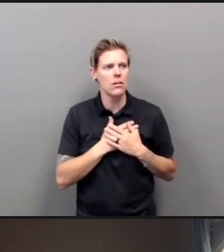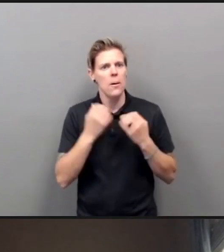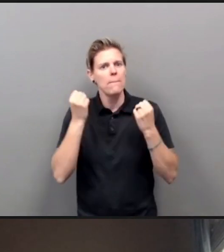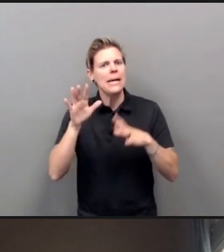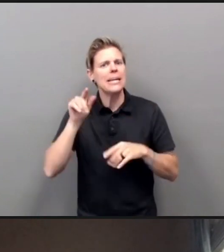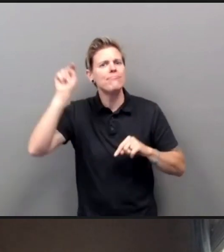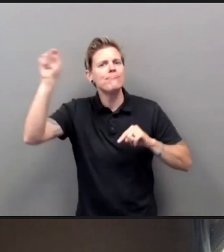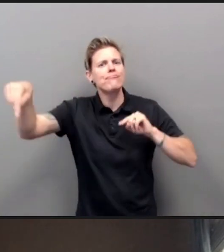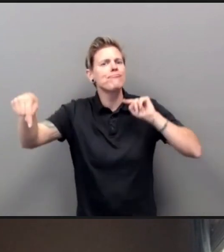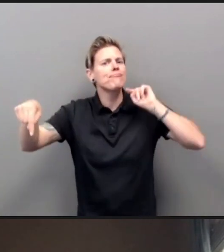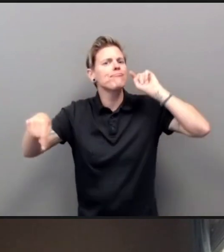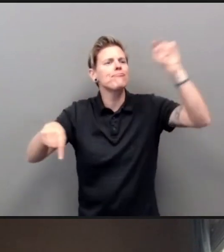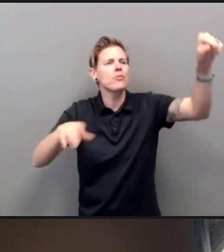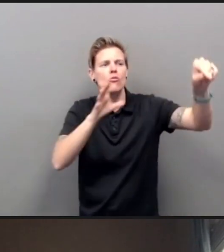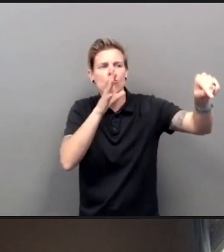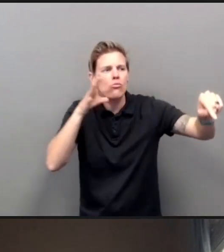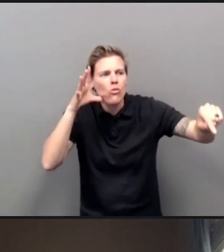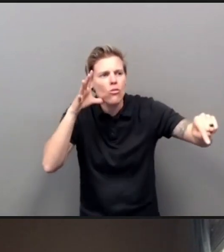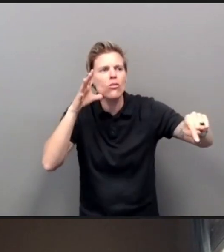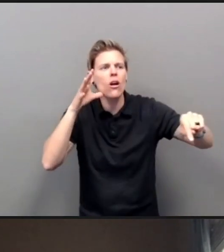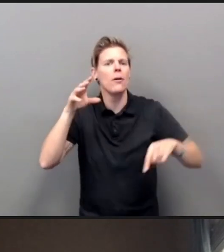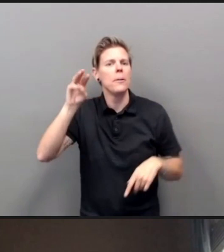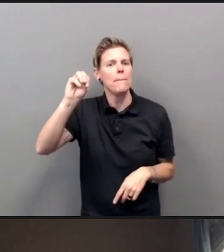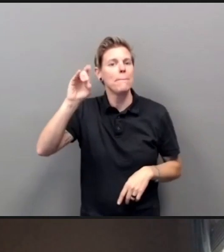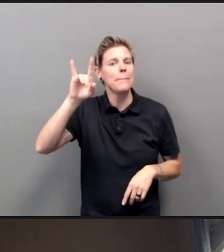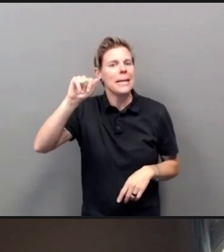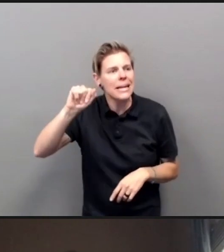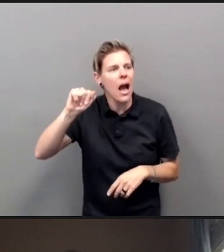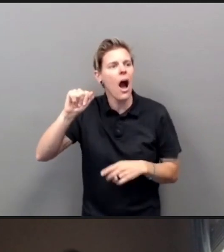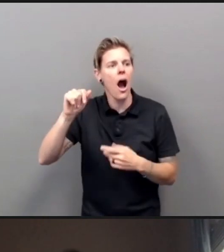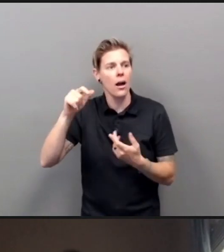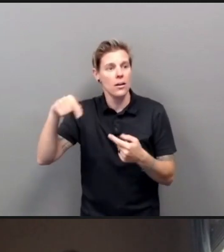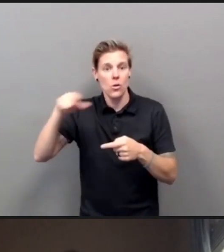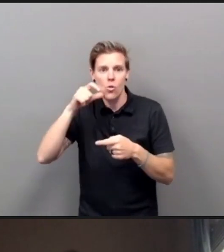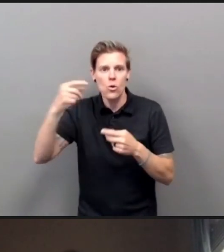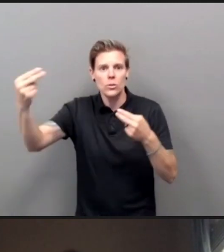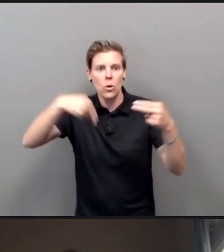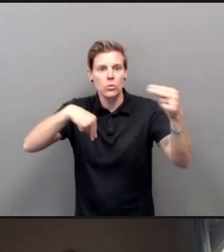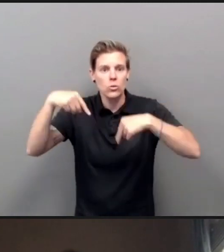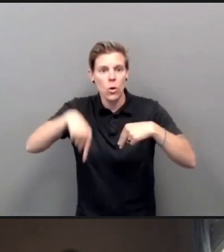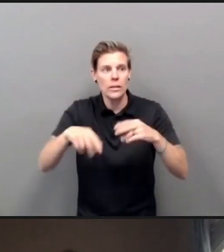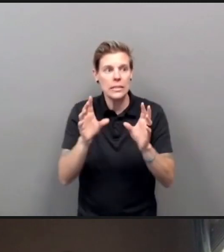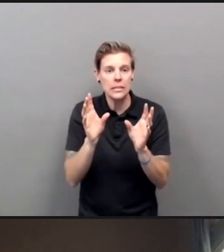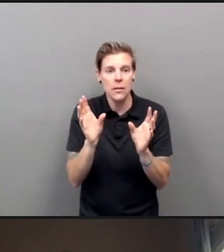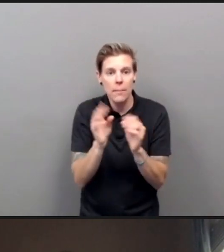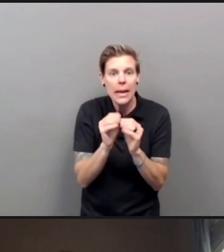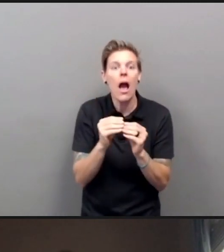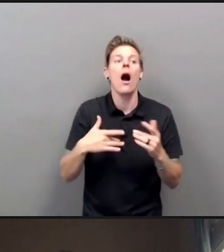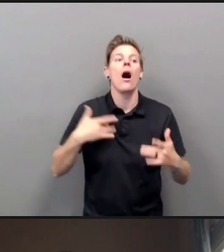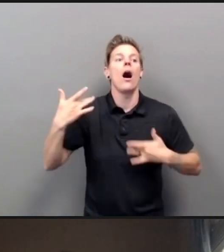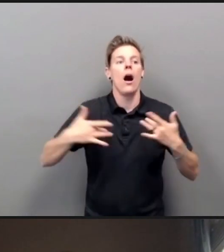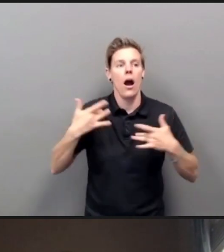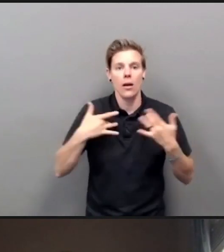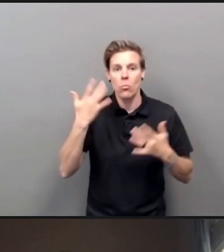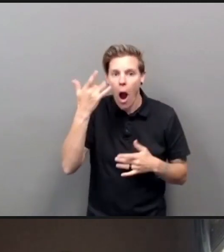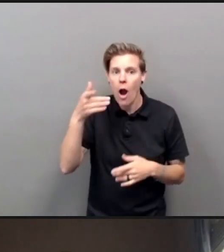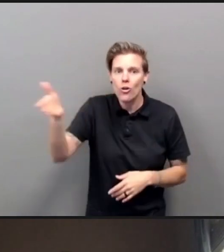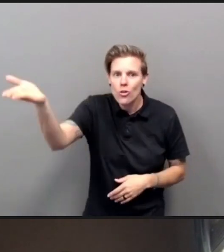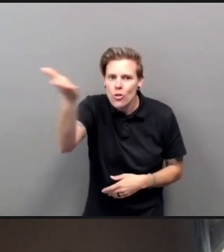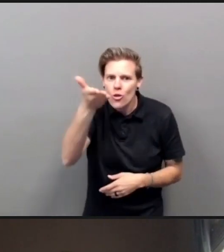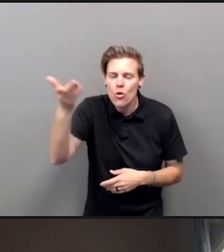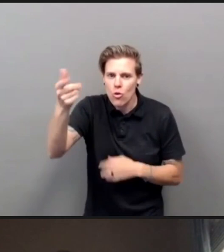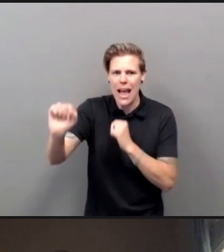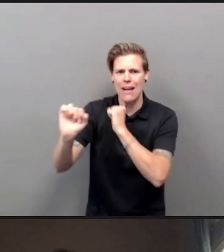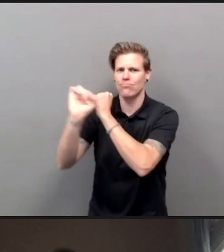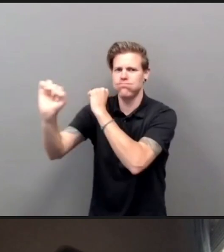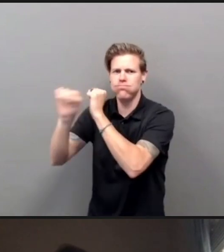these calls, and we're excited about that because you really are the voice out in those communities. And the more you can get the word out